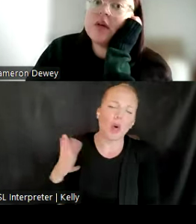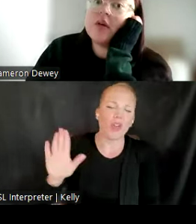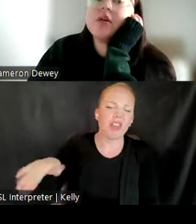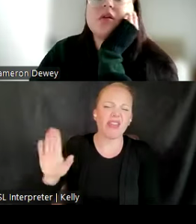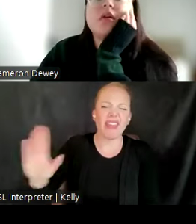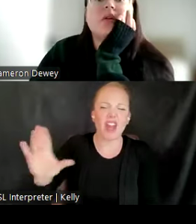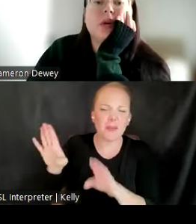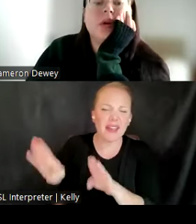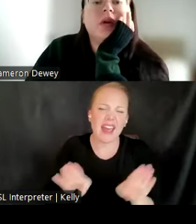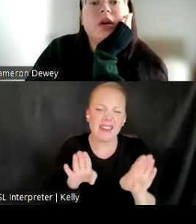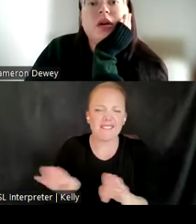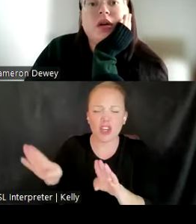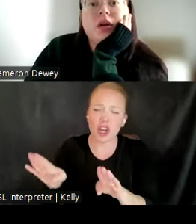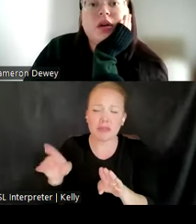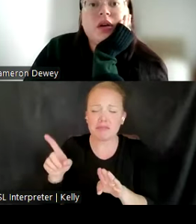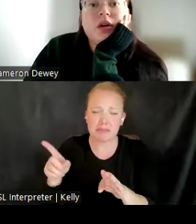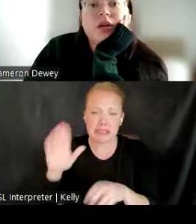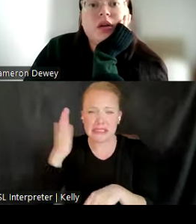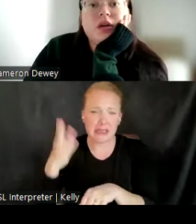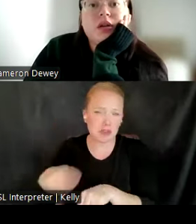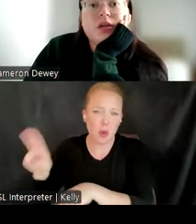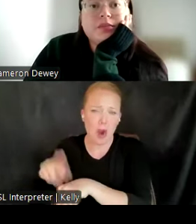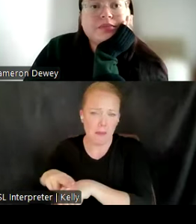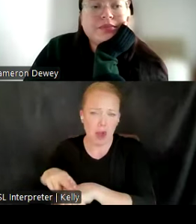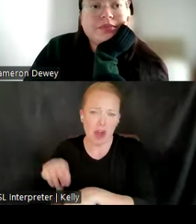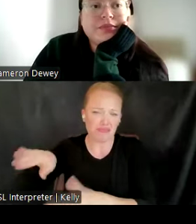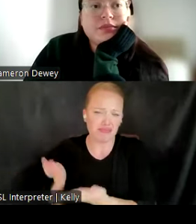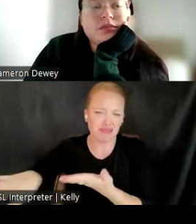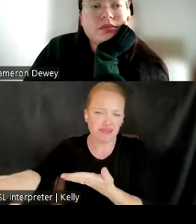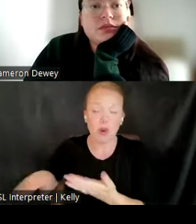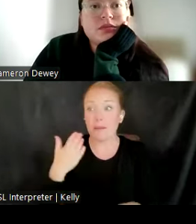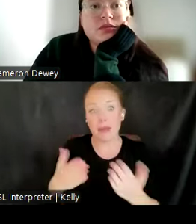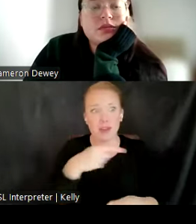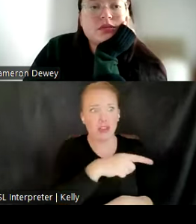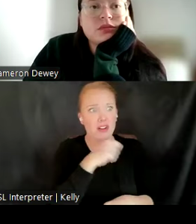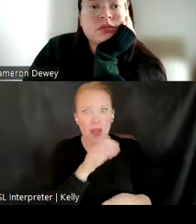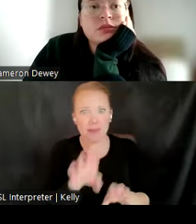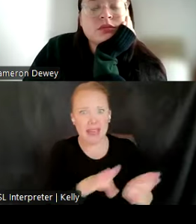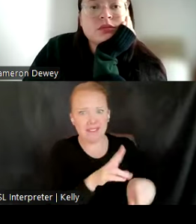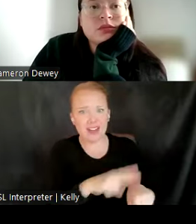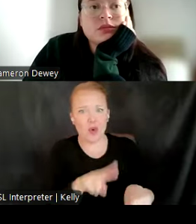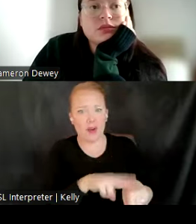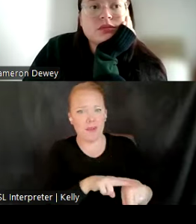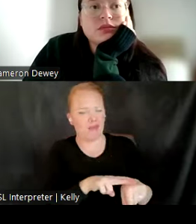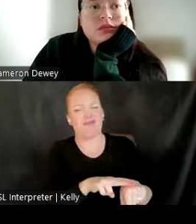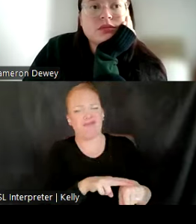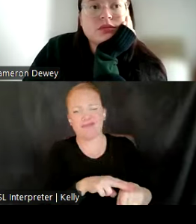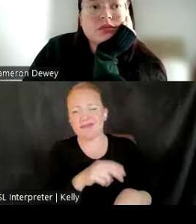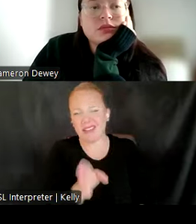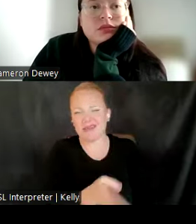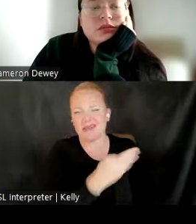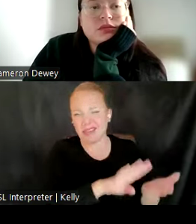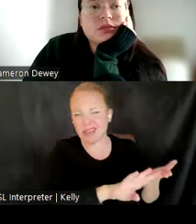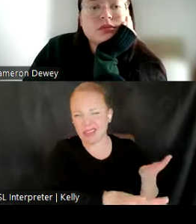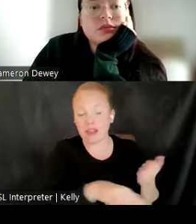behaving in a normal or abnormal way. I hope that answers your question. But to